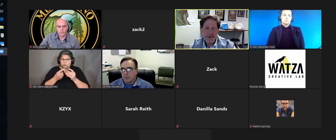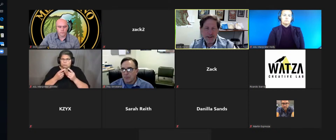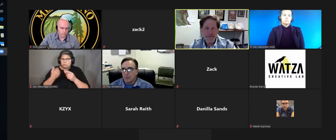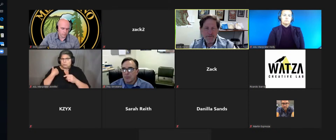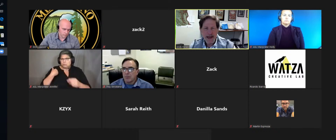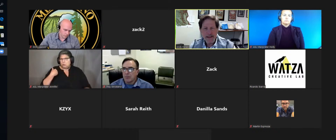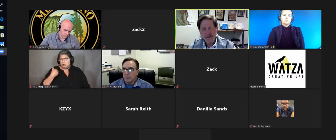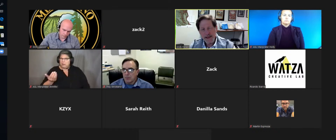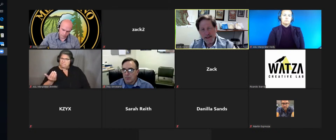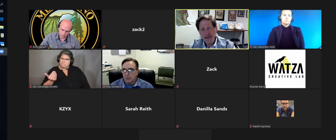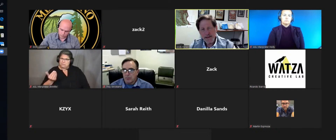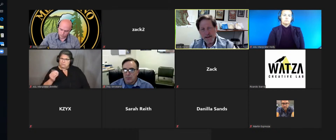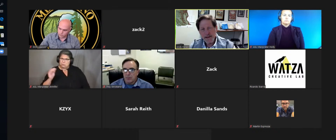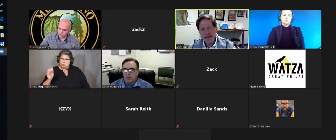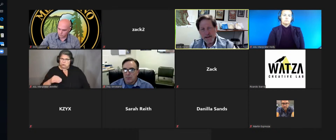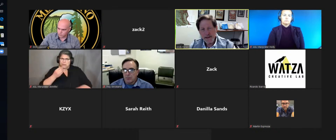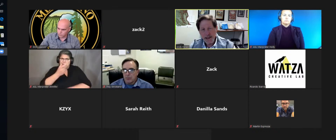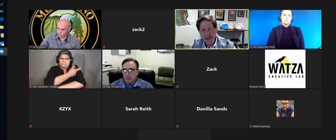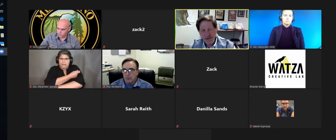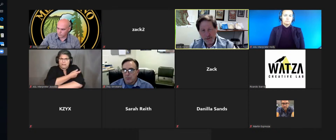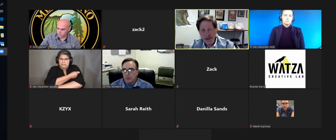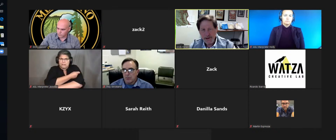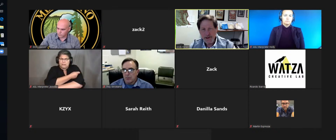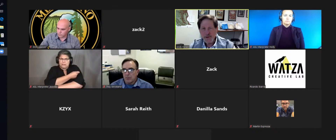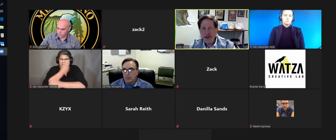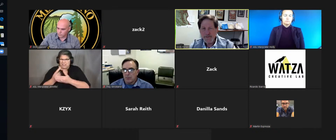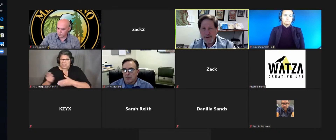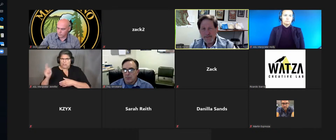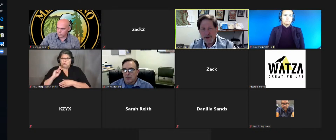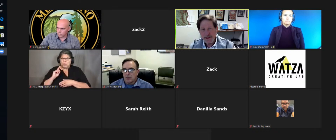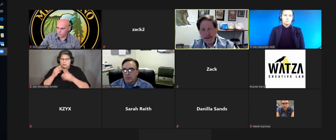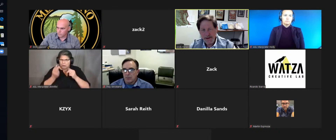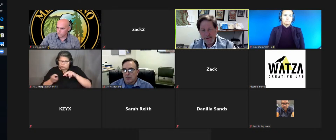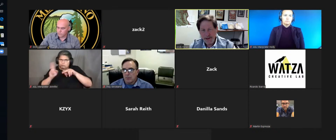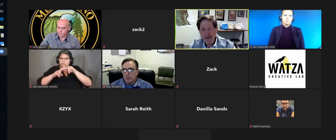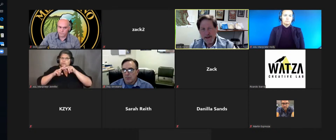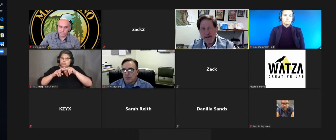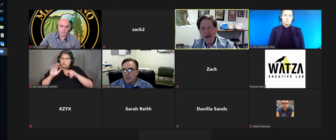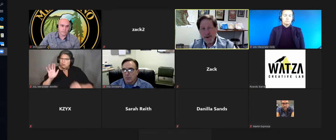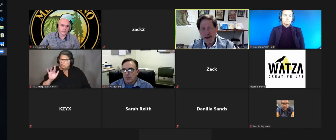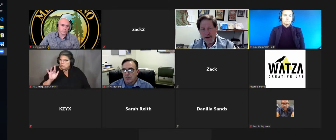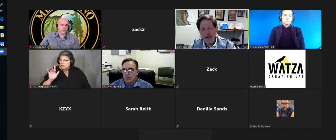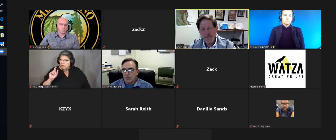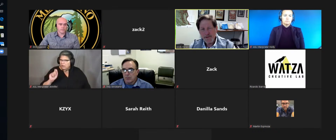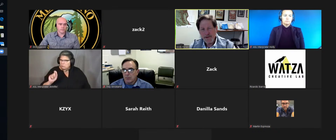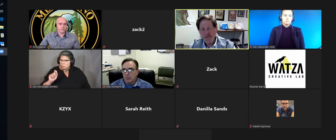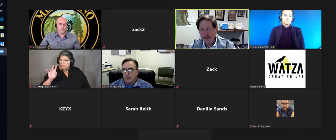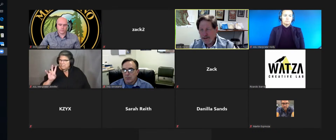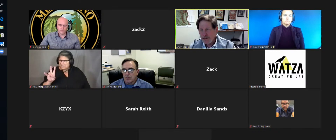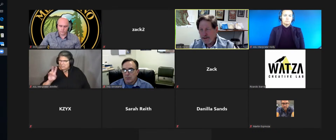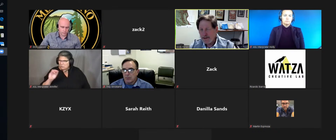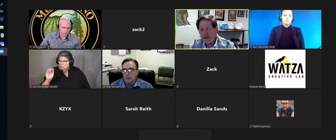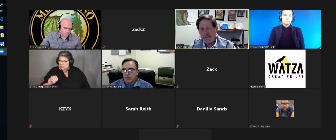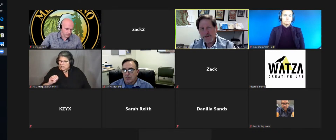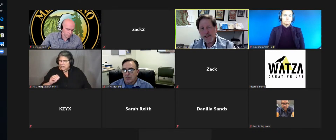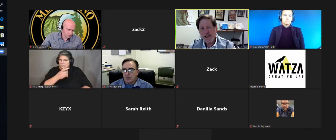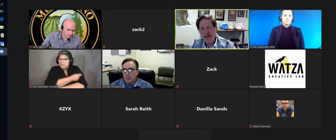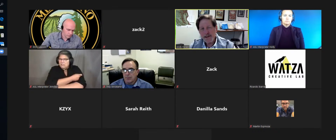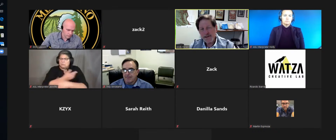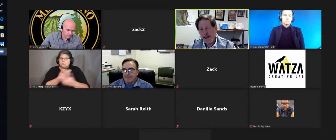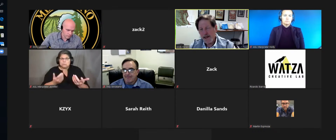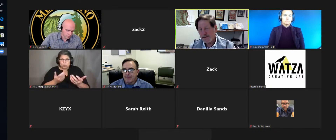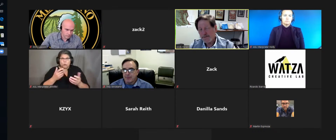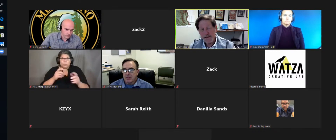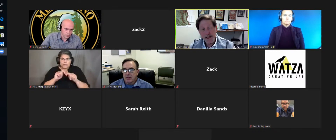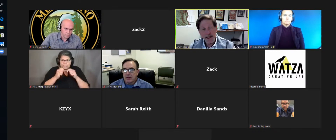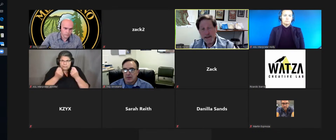15% vaccinated last week to 25.7. What I'm hearing from the vaccine teams